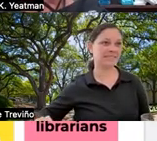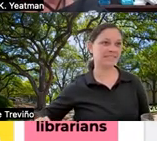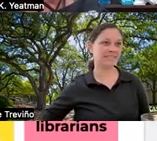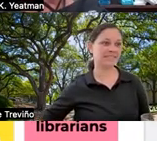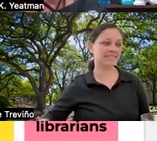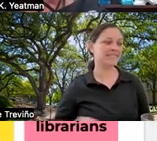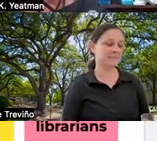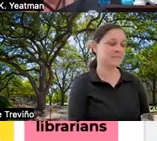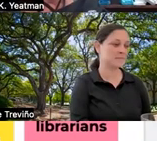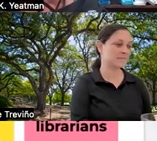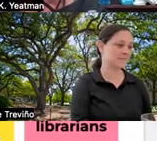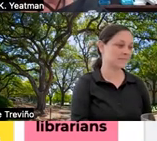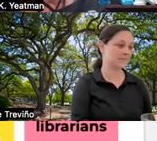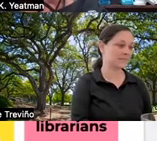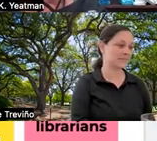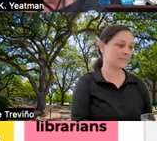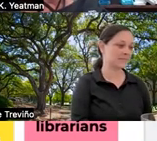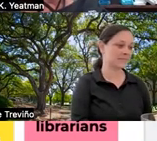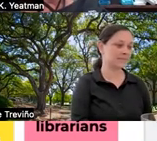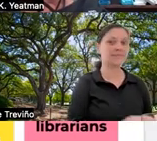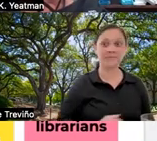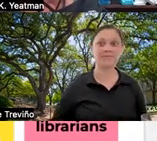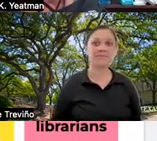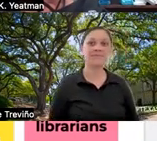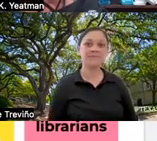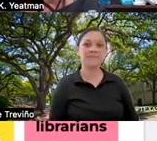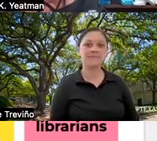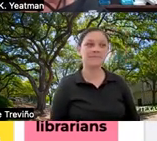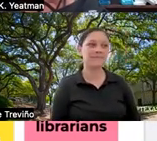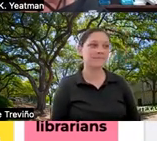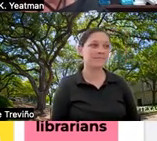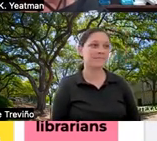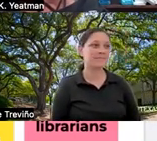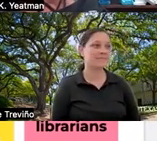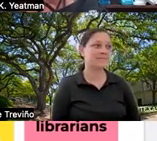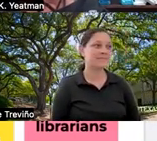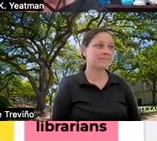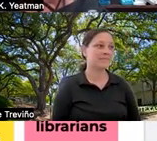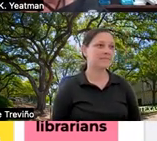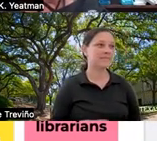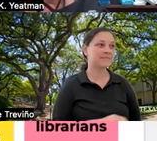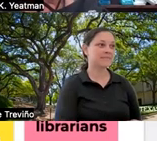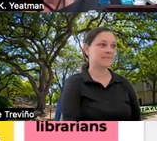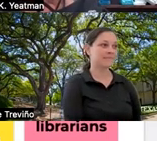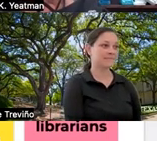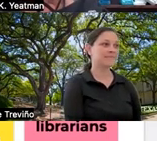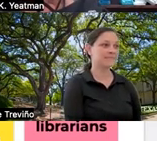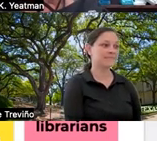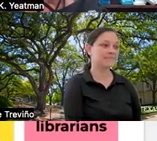Thanks, Nicole. This was a really interesting discussion because we're going to take a break.